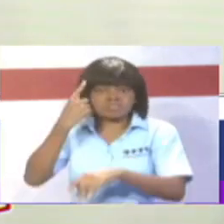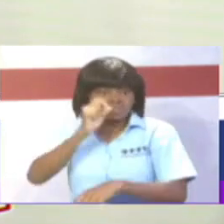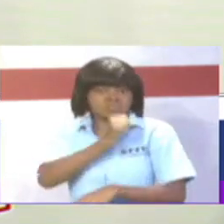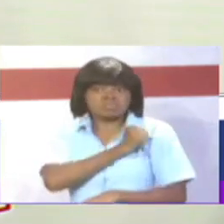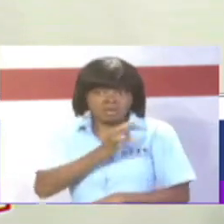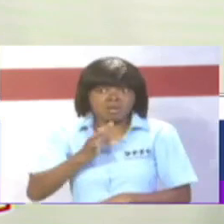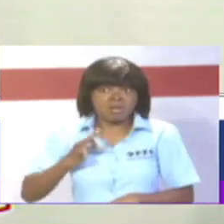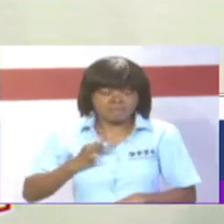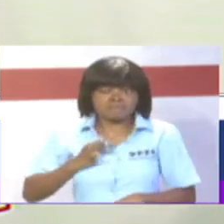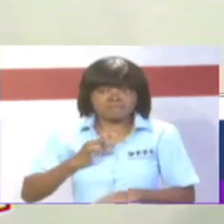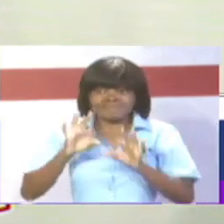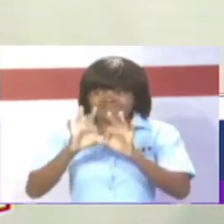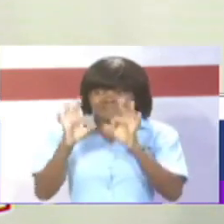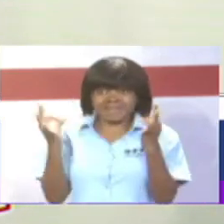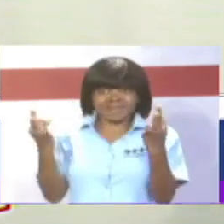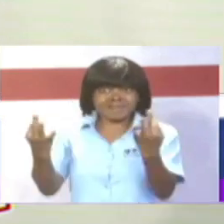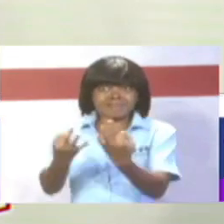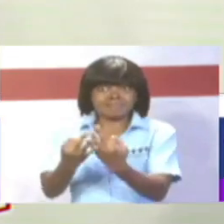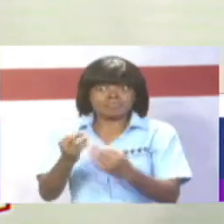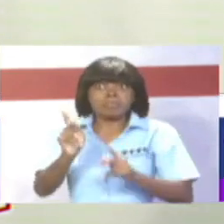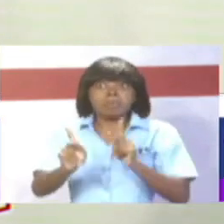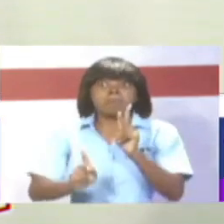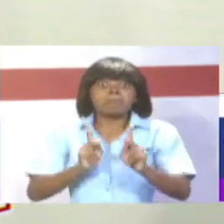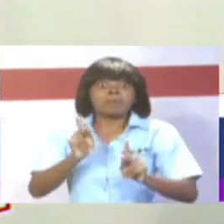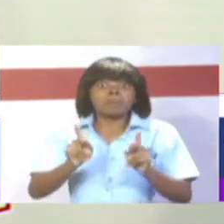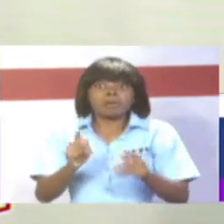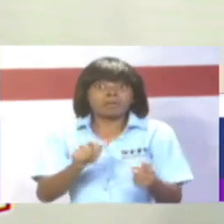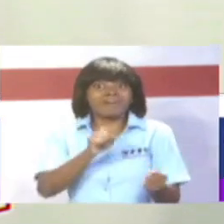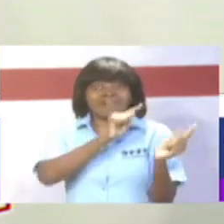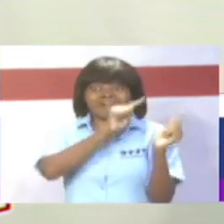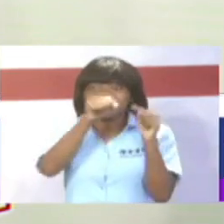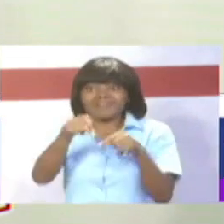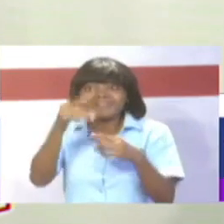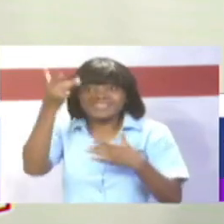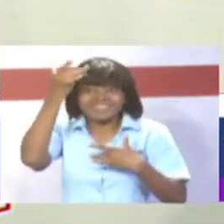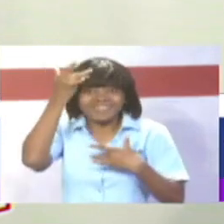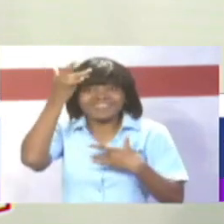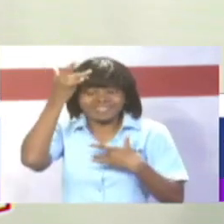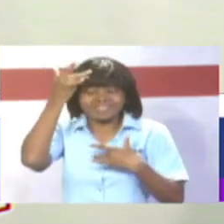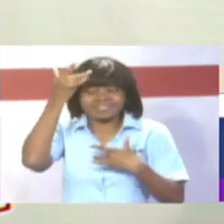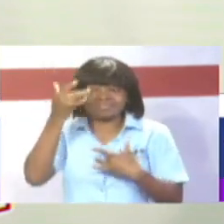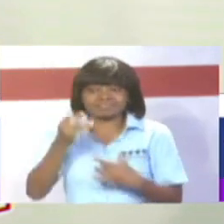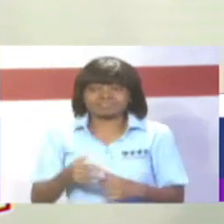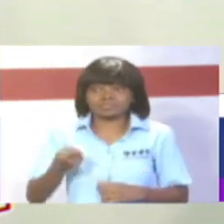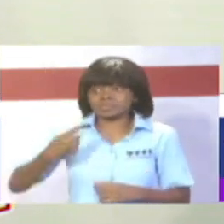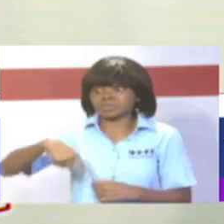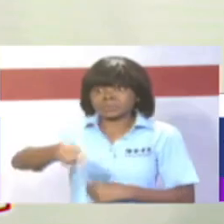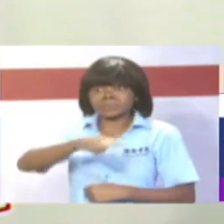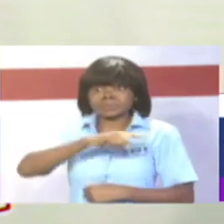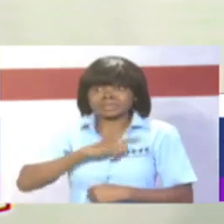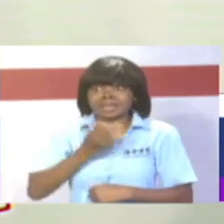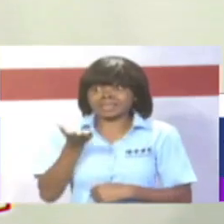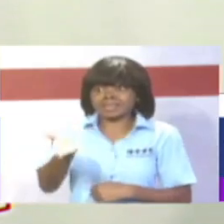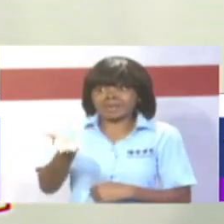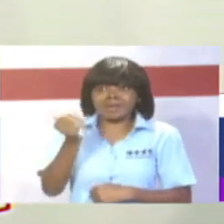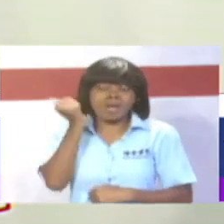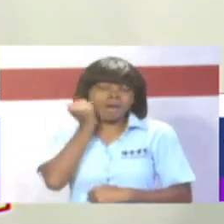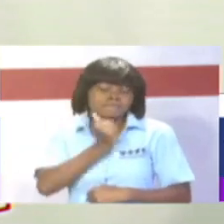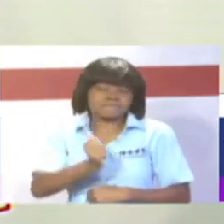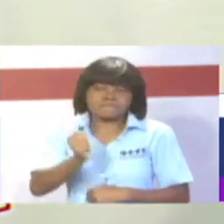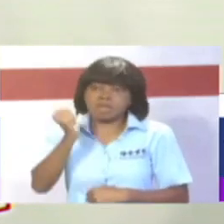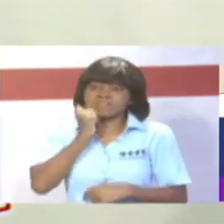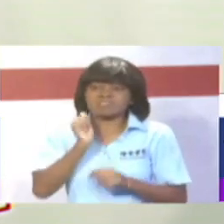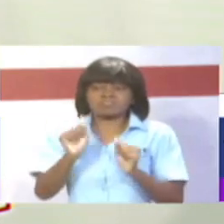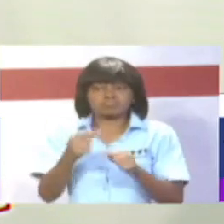and patients' relatives. And our psychologists are on call every day, and they are very accessible to us. So